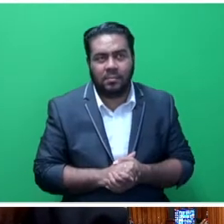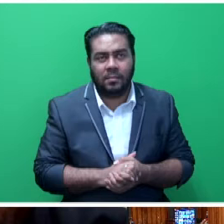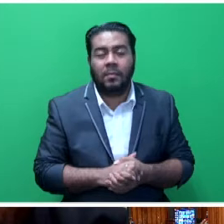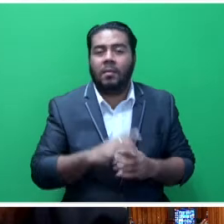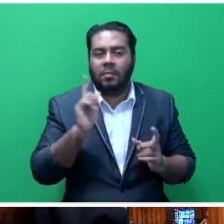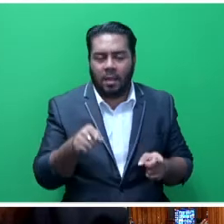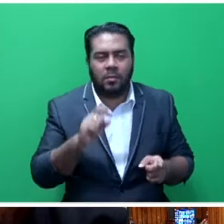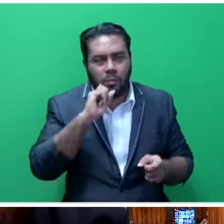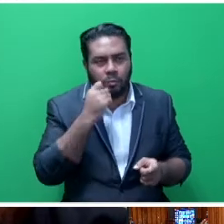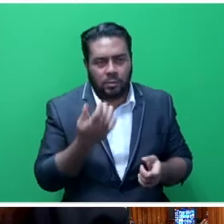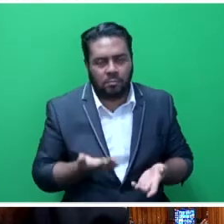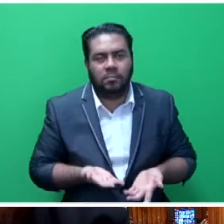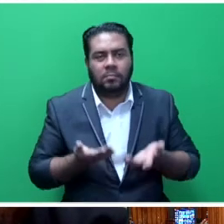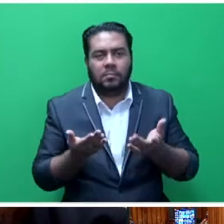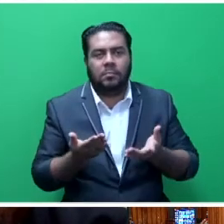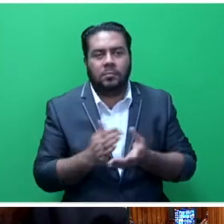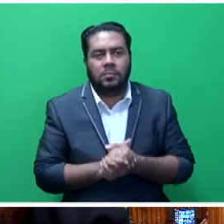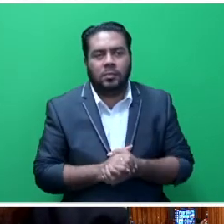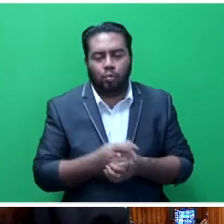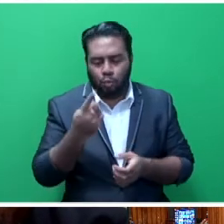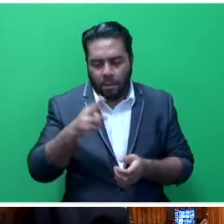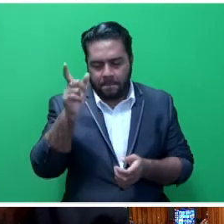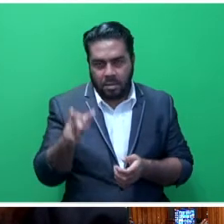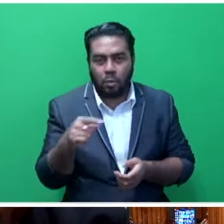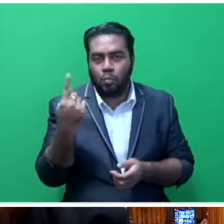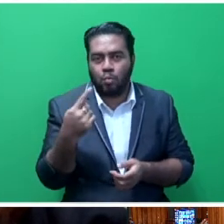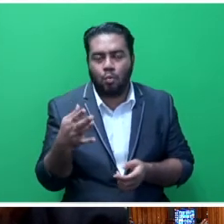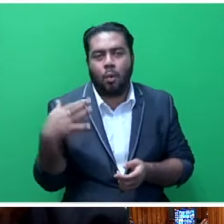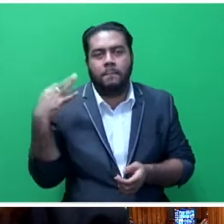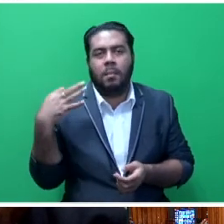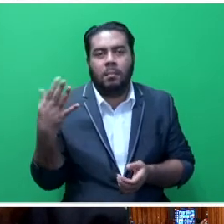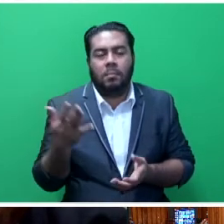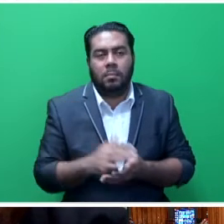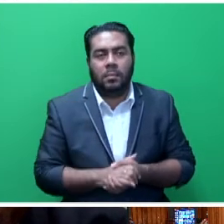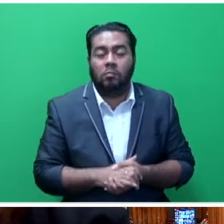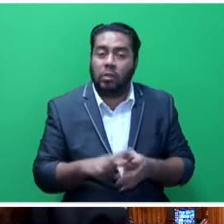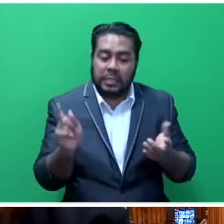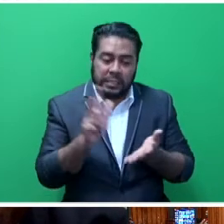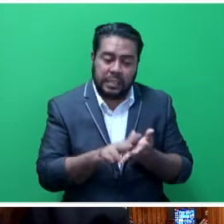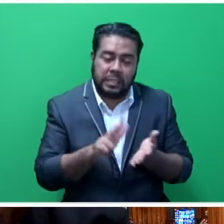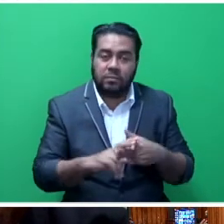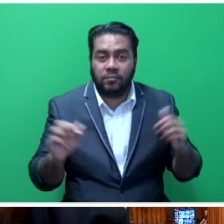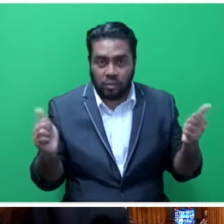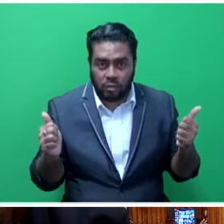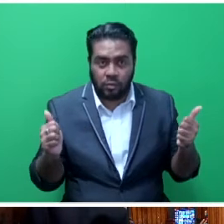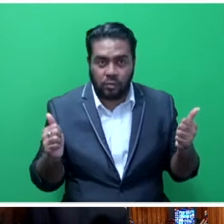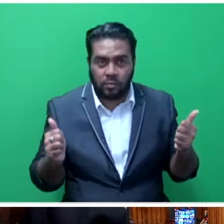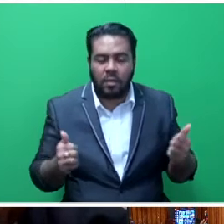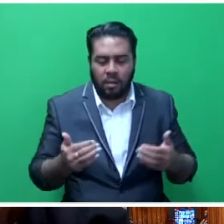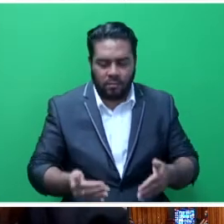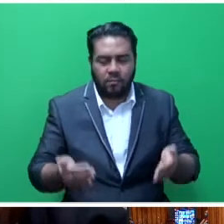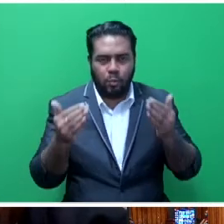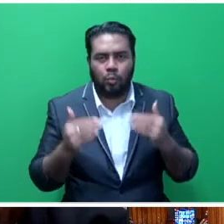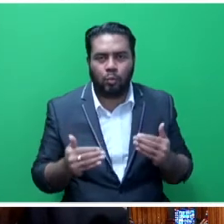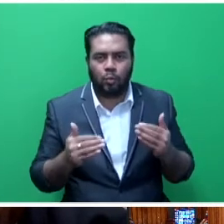notification will be given to the persons that apply. Once it's all signed off, it is also then forwarded to the Registrar